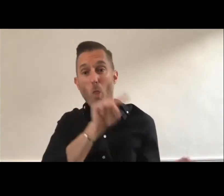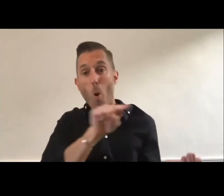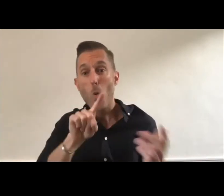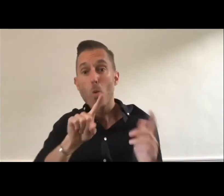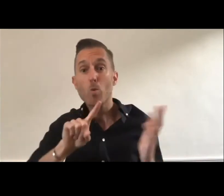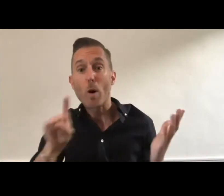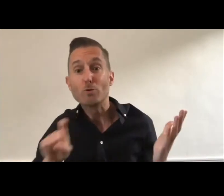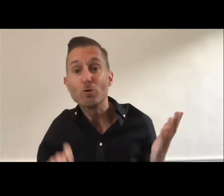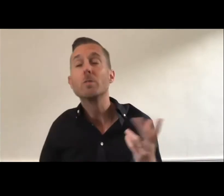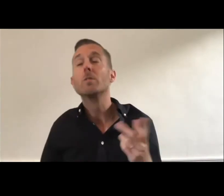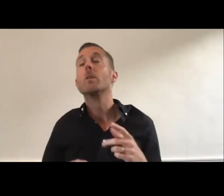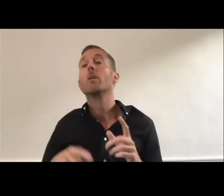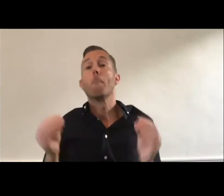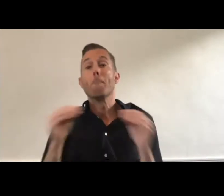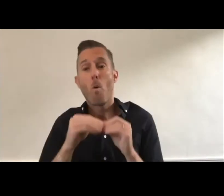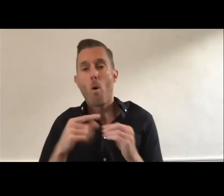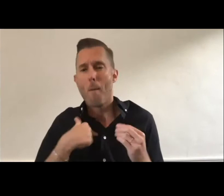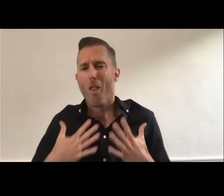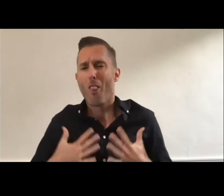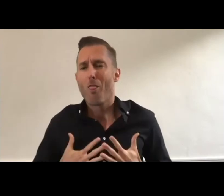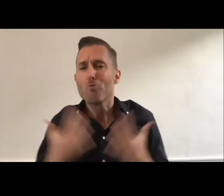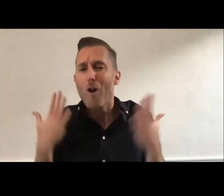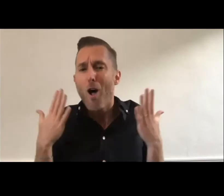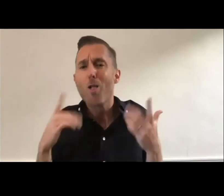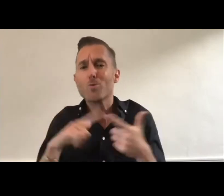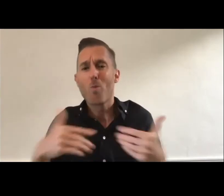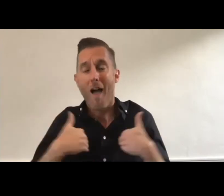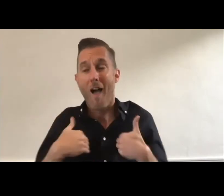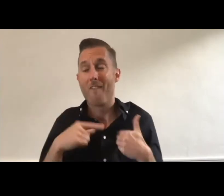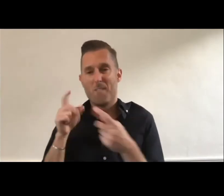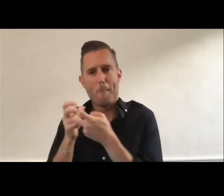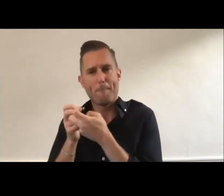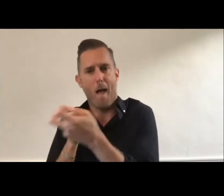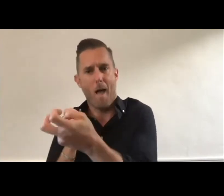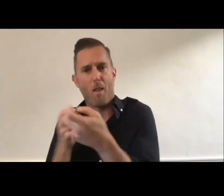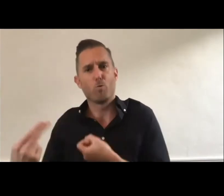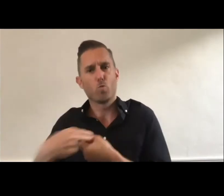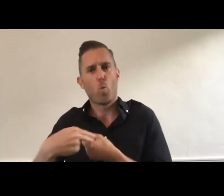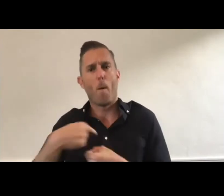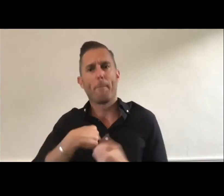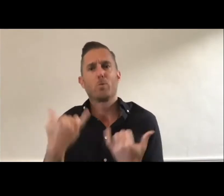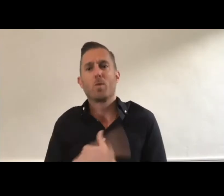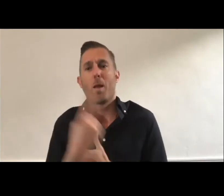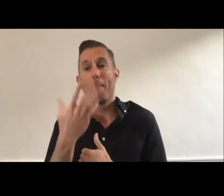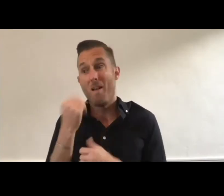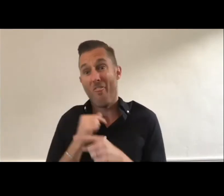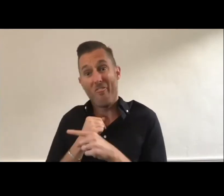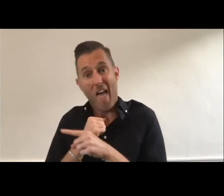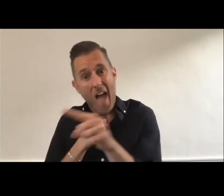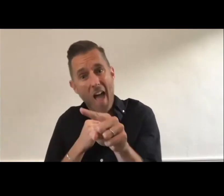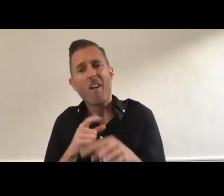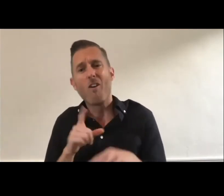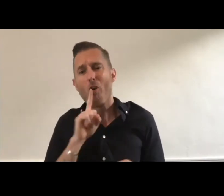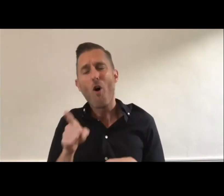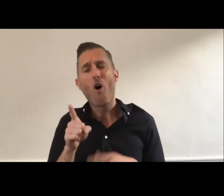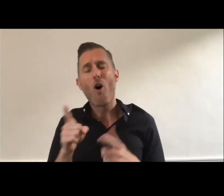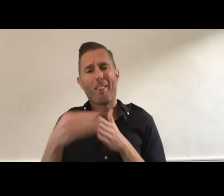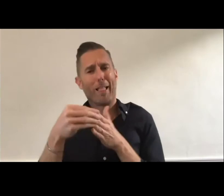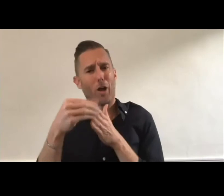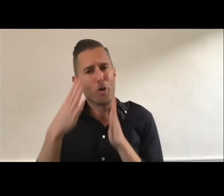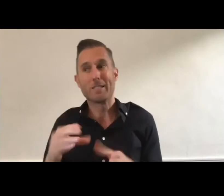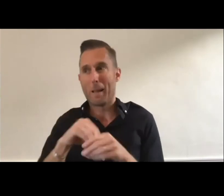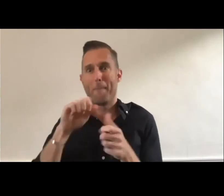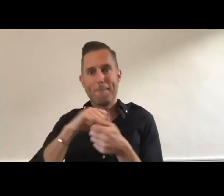more, I am so thrilled to have this panel joining me today because they are really leaders in making this